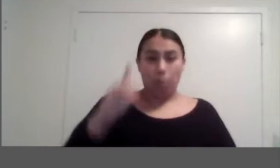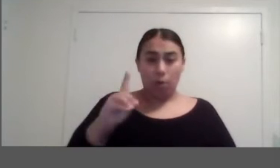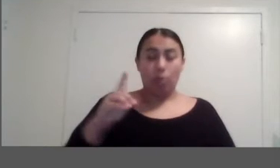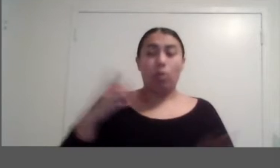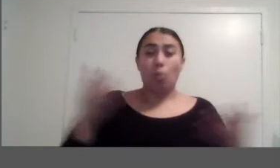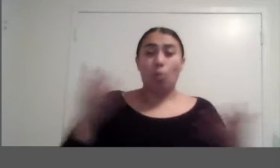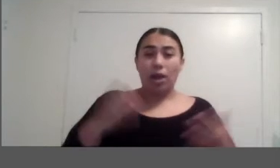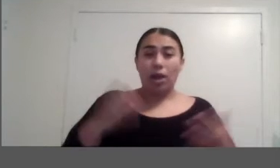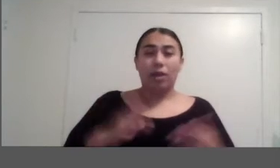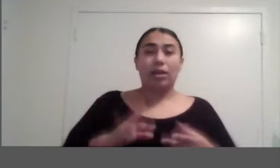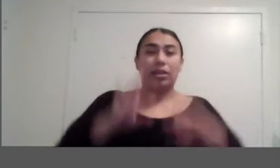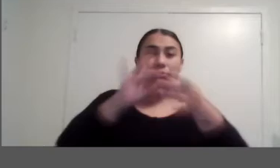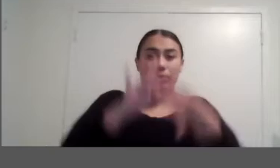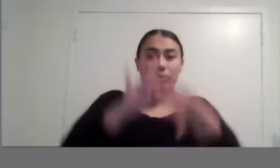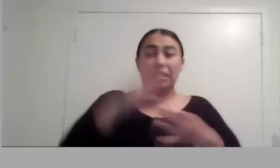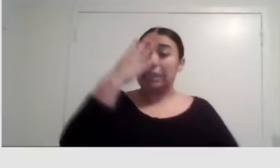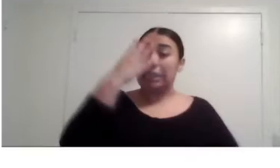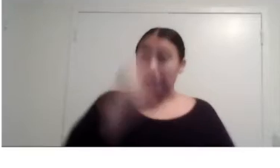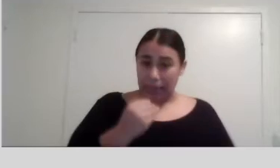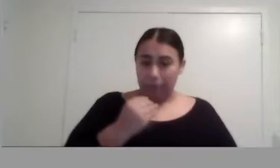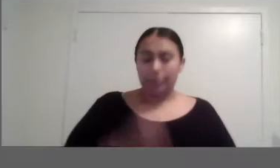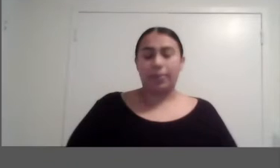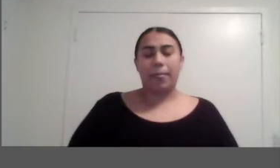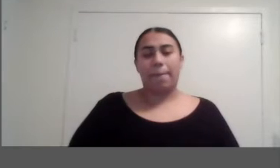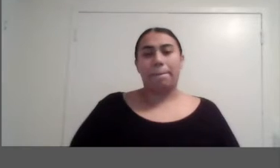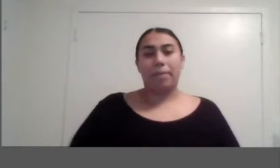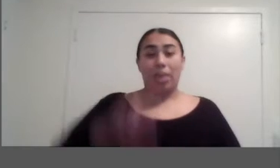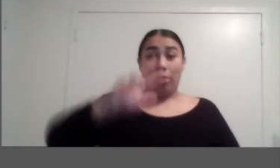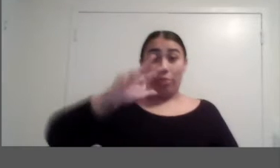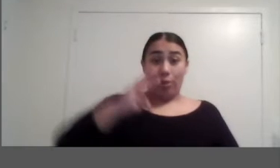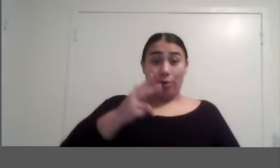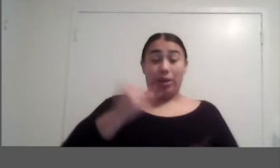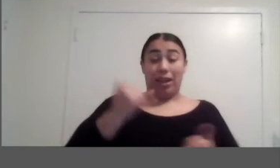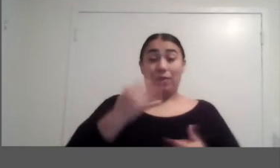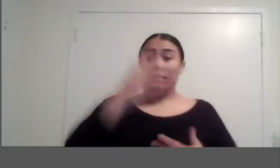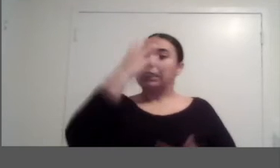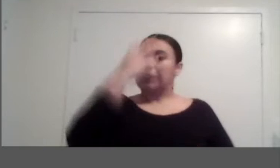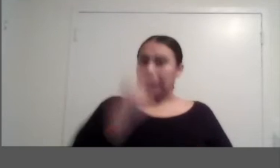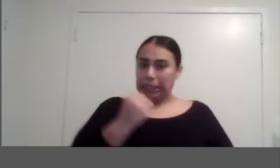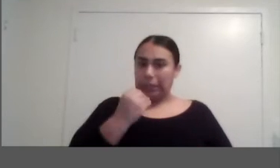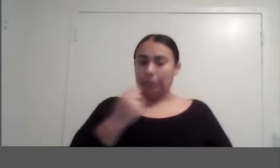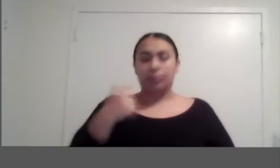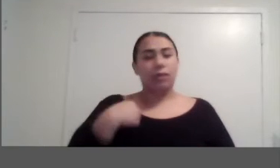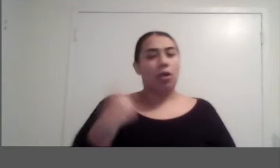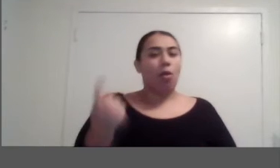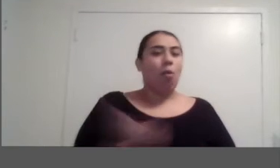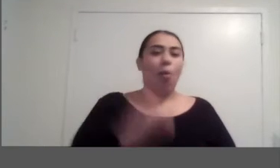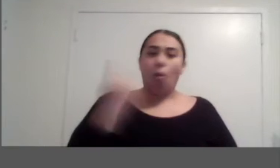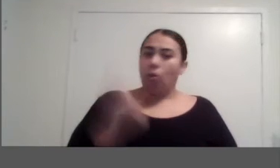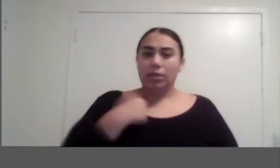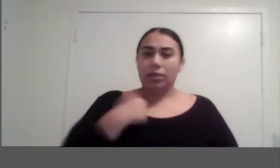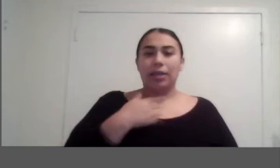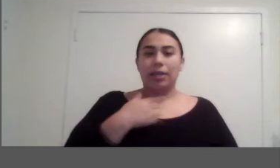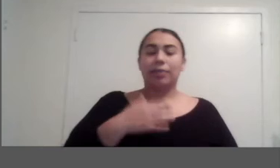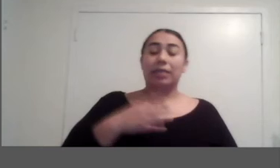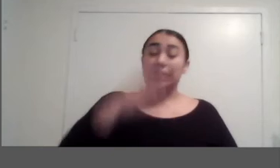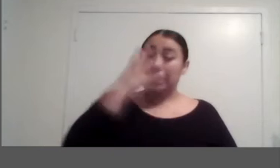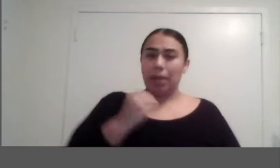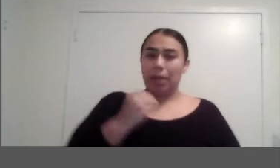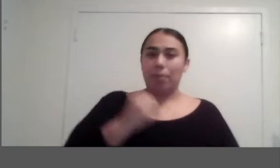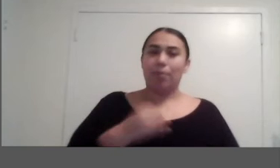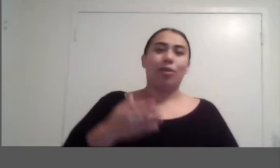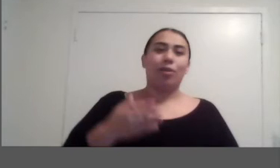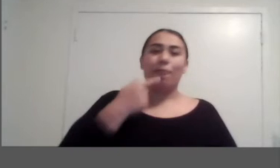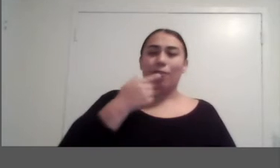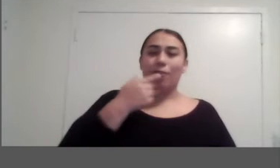artificial, good sleep, and eating the right foods. So sleep. Personally, I always dramatically say that sleep